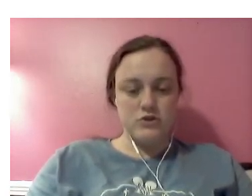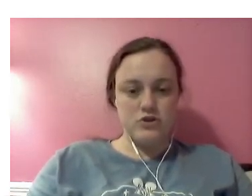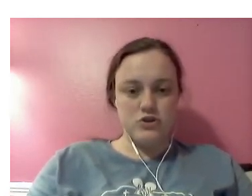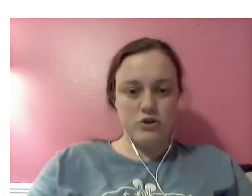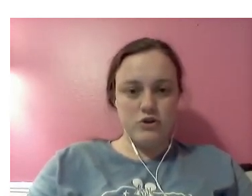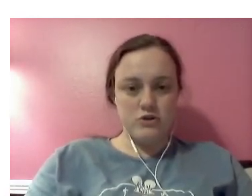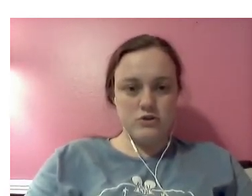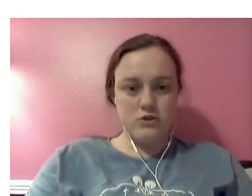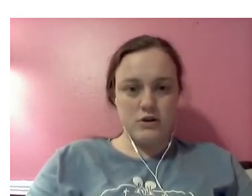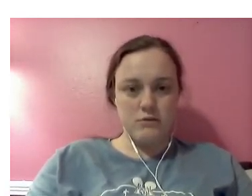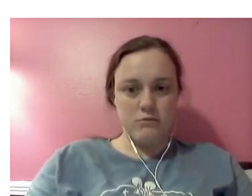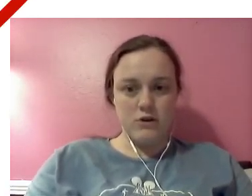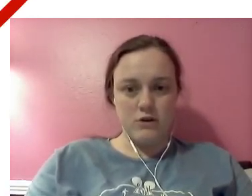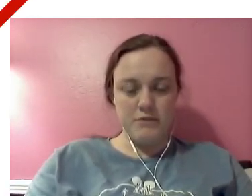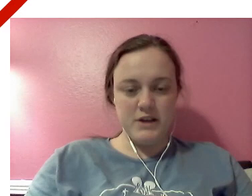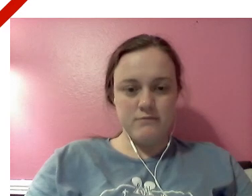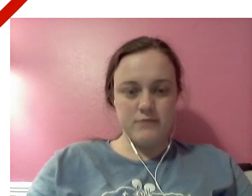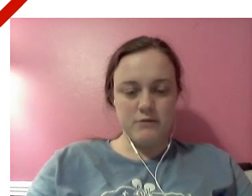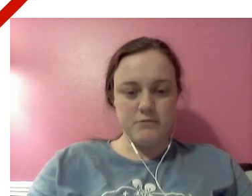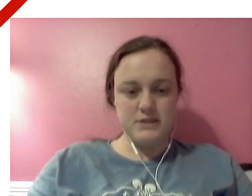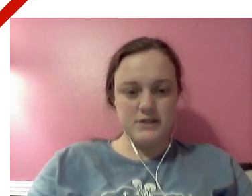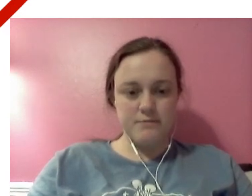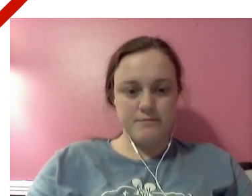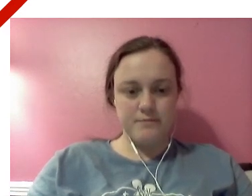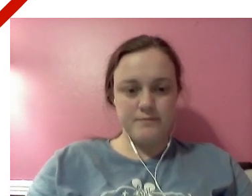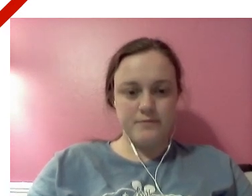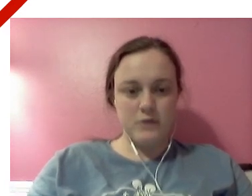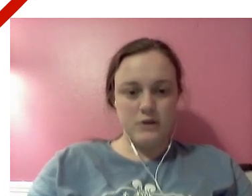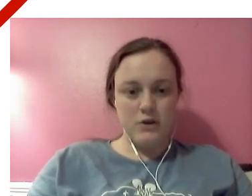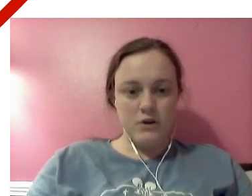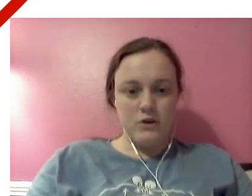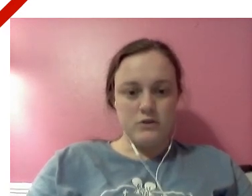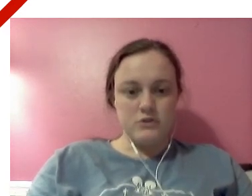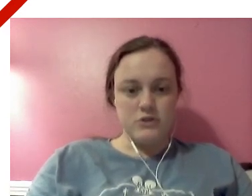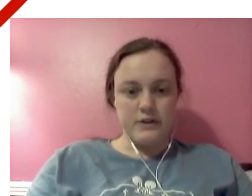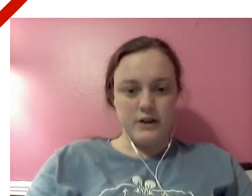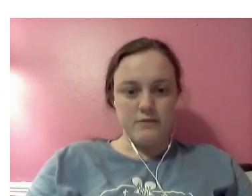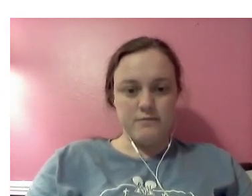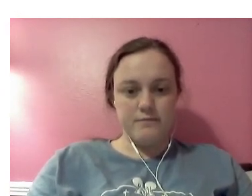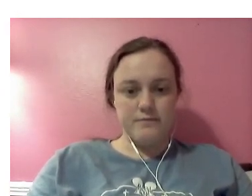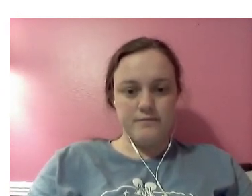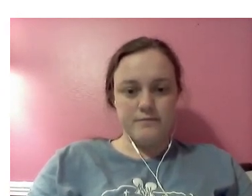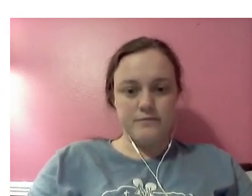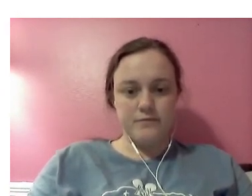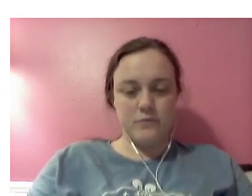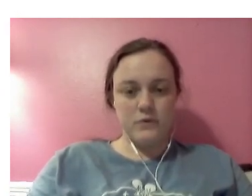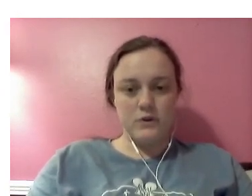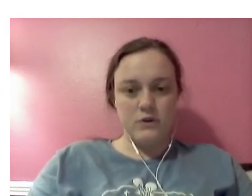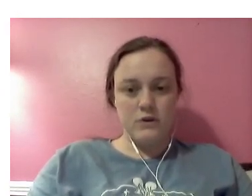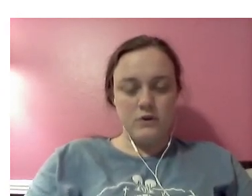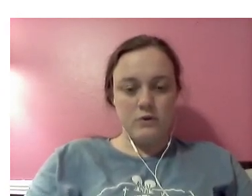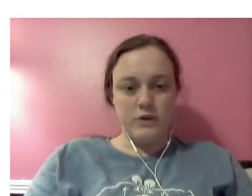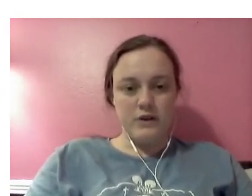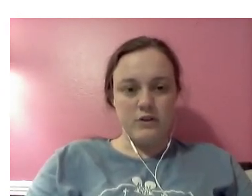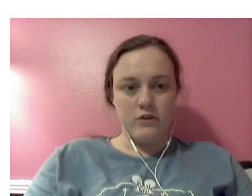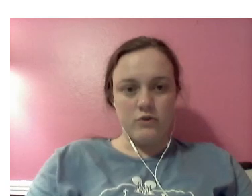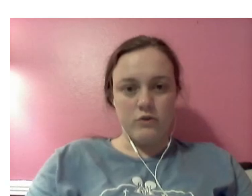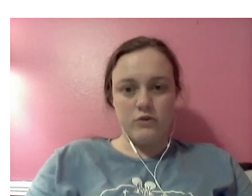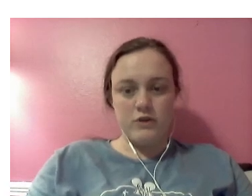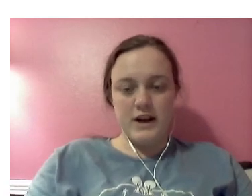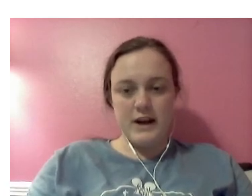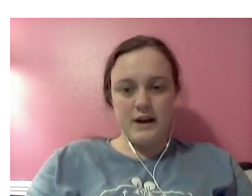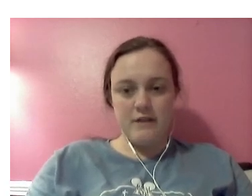round chart. Oh man, that one messed up. Let's try that again. We have our